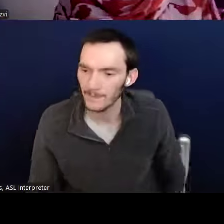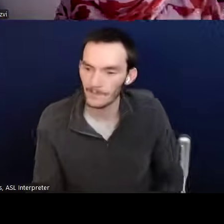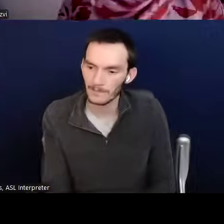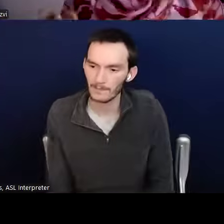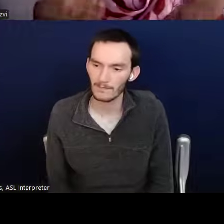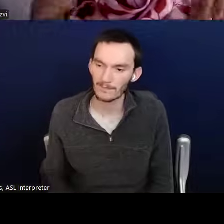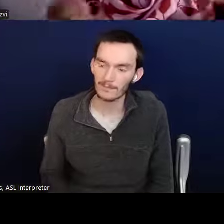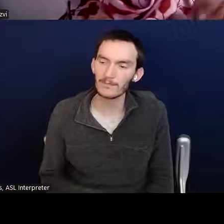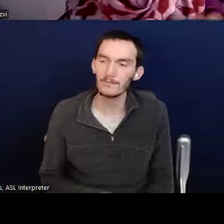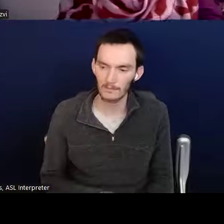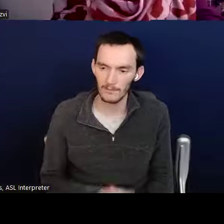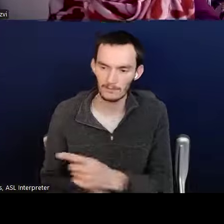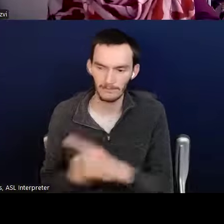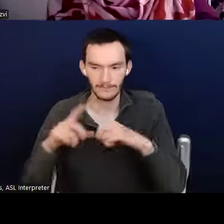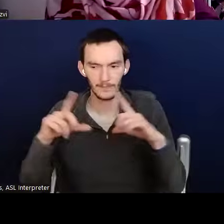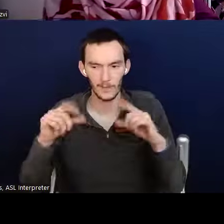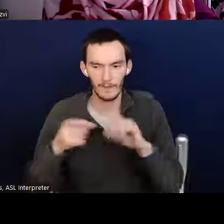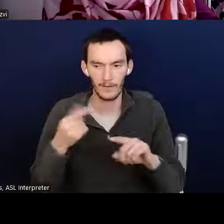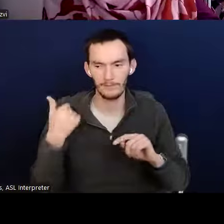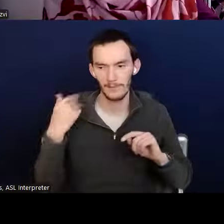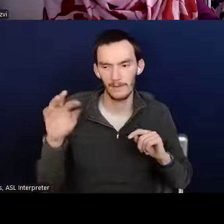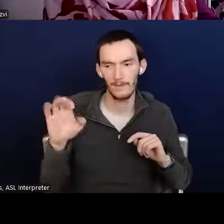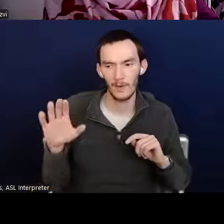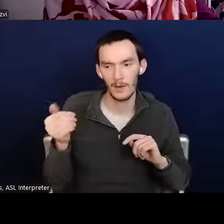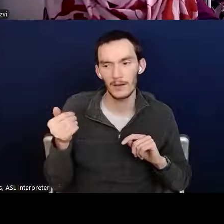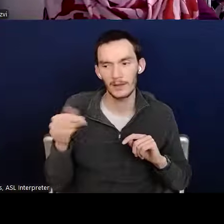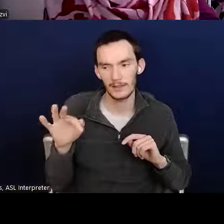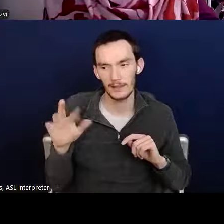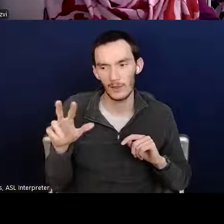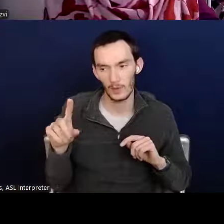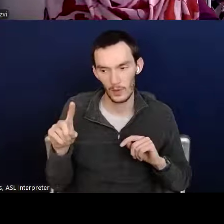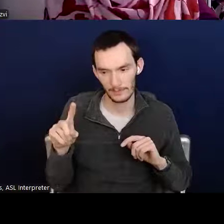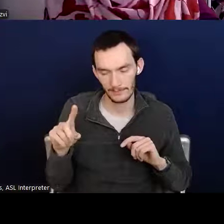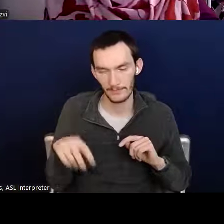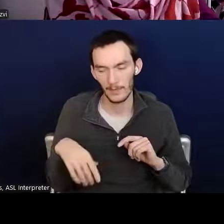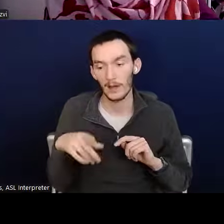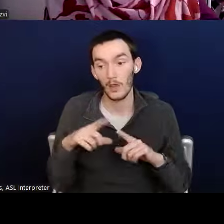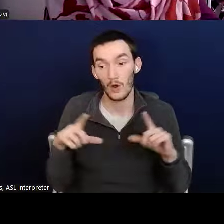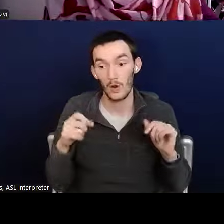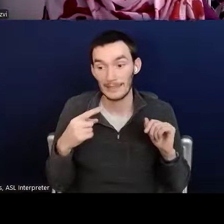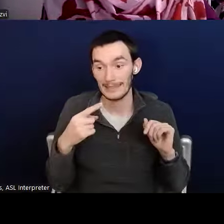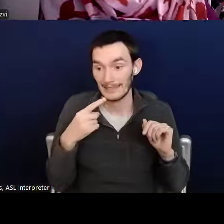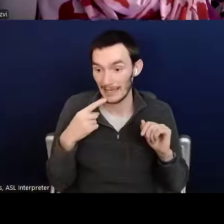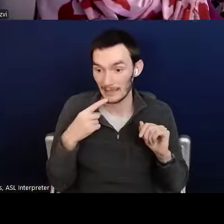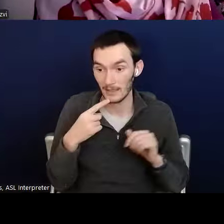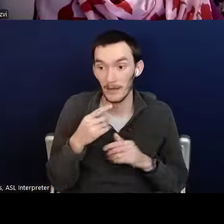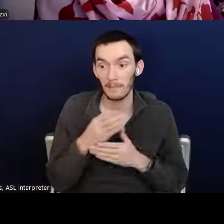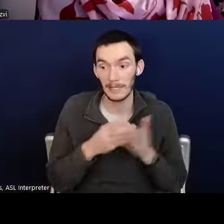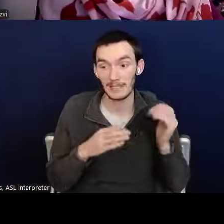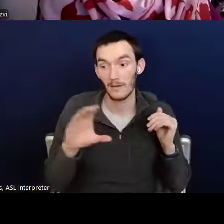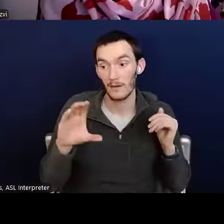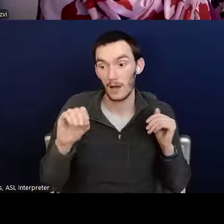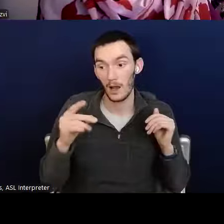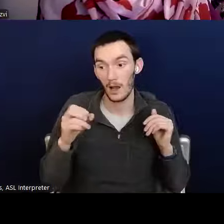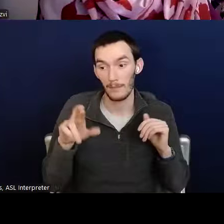Here's an example of one such card from February 27th, 1931. The card states that it is a fragment of copper from the early levels